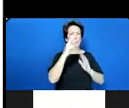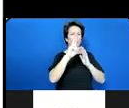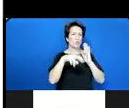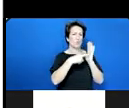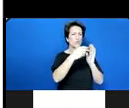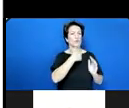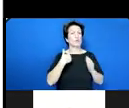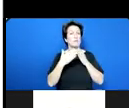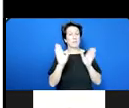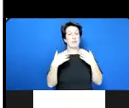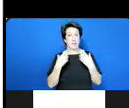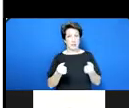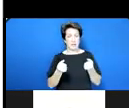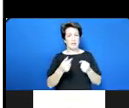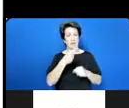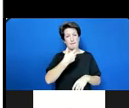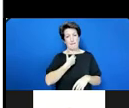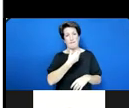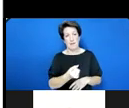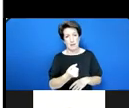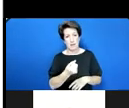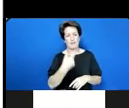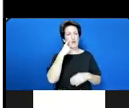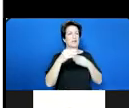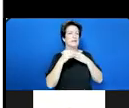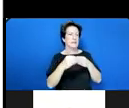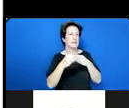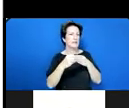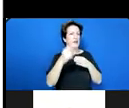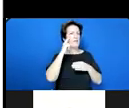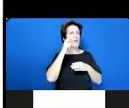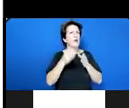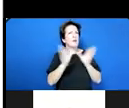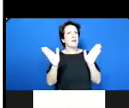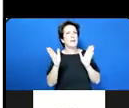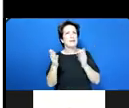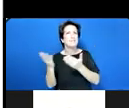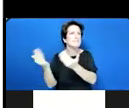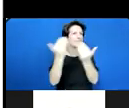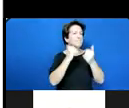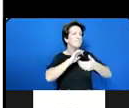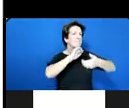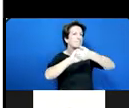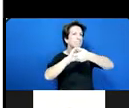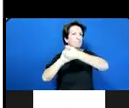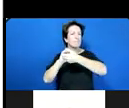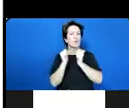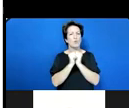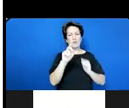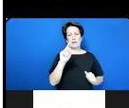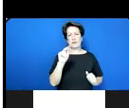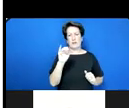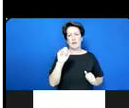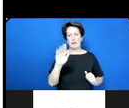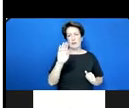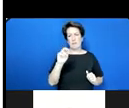brought in to be the Toronto Public Health lead for public engagement, to work very closely with Daniel Bonde and John